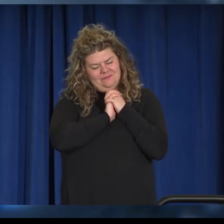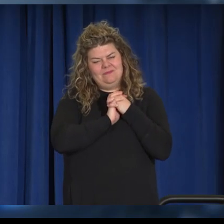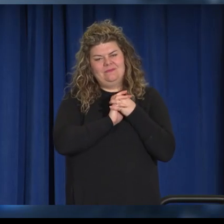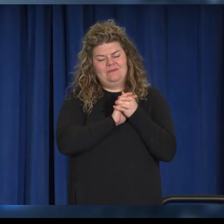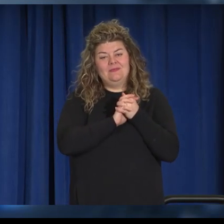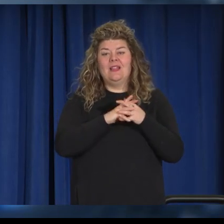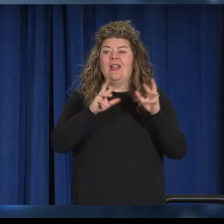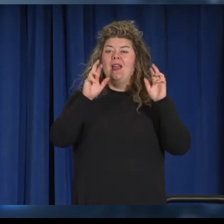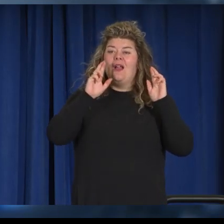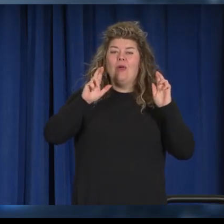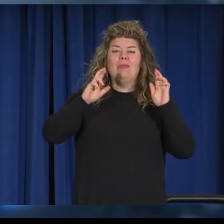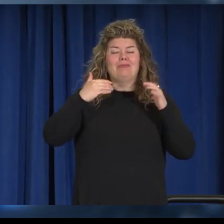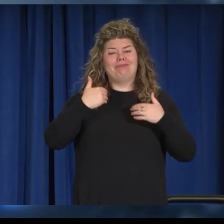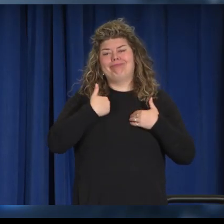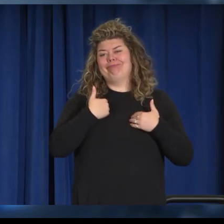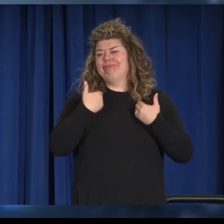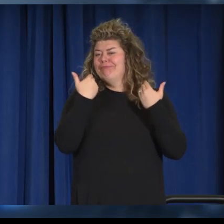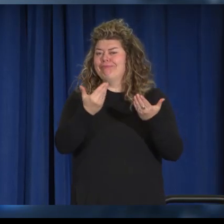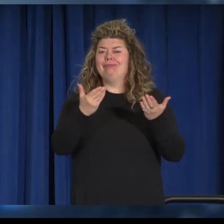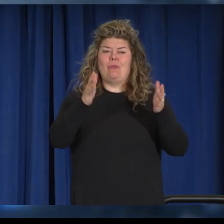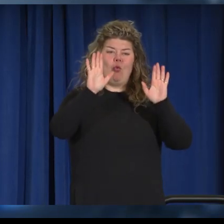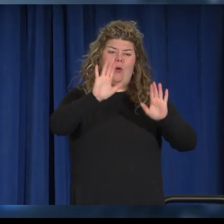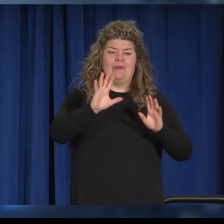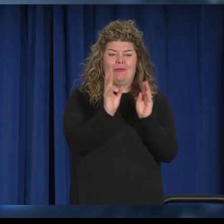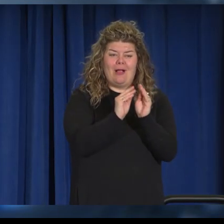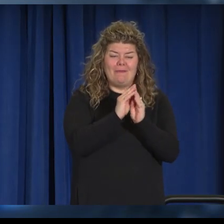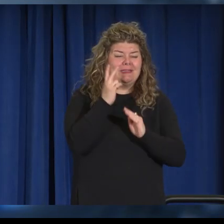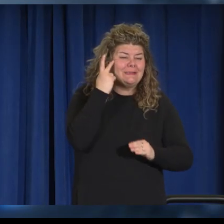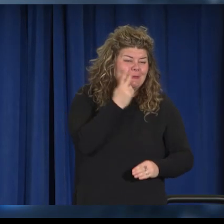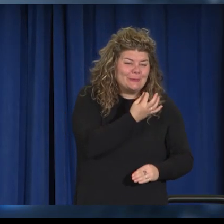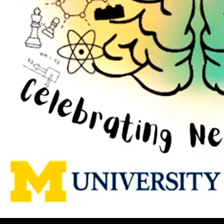And I hope you have a wonderful conference, and I'll see you soon.